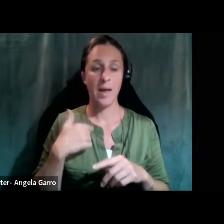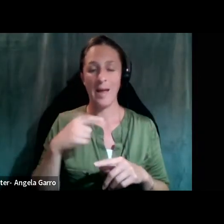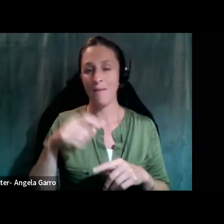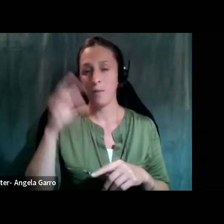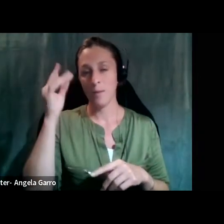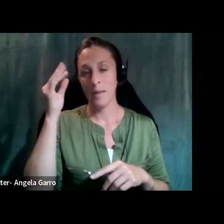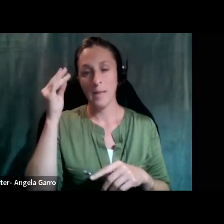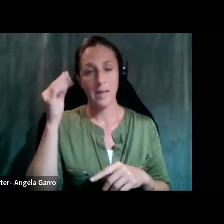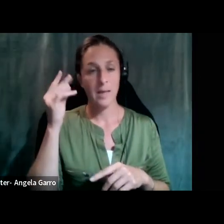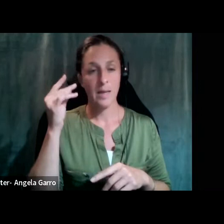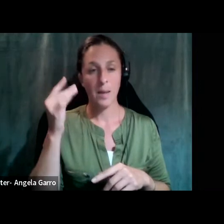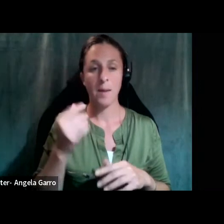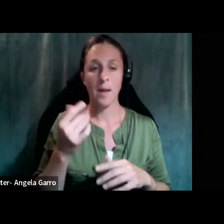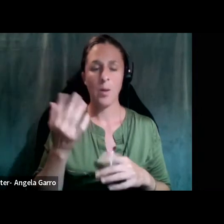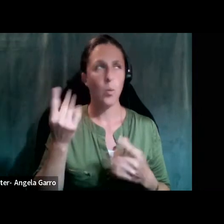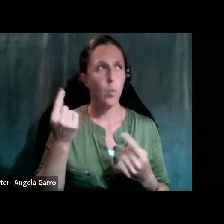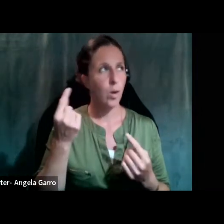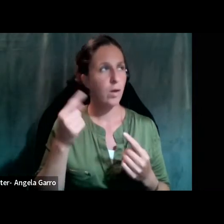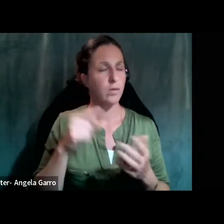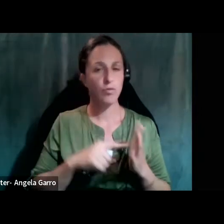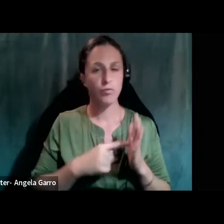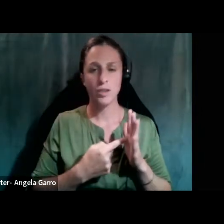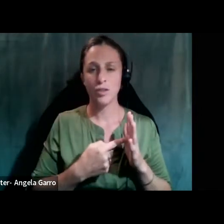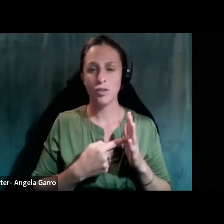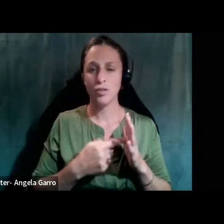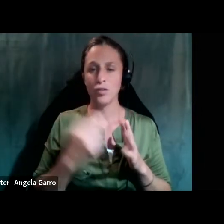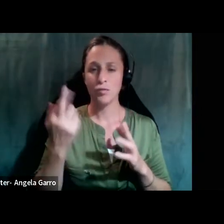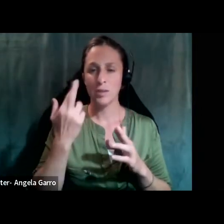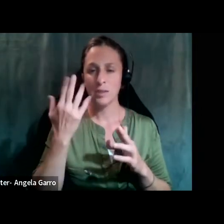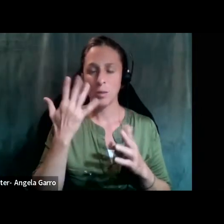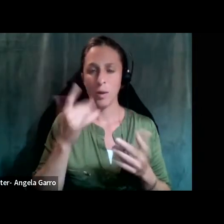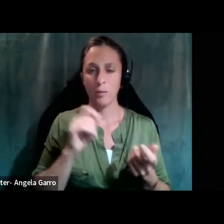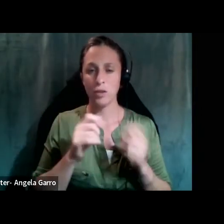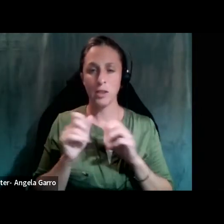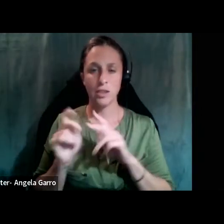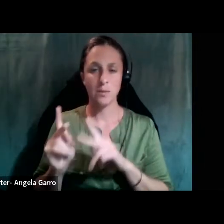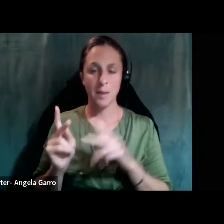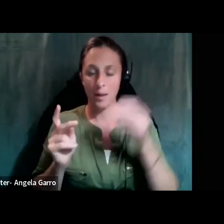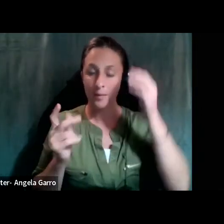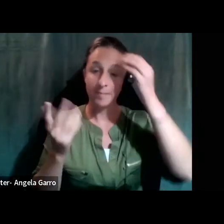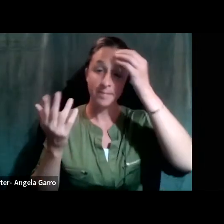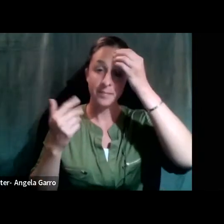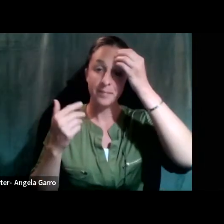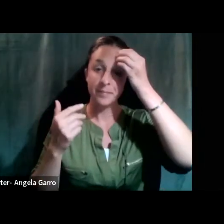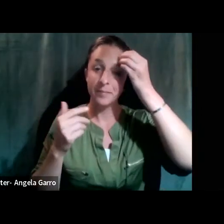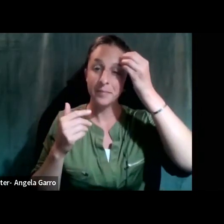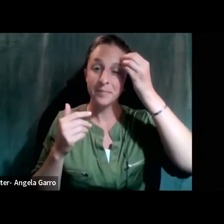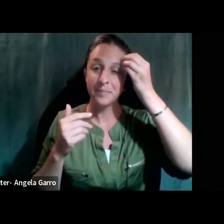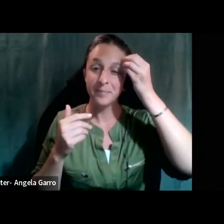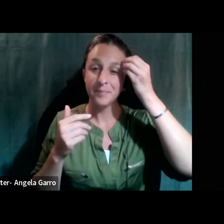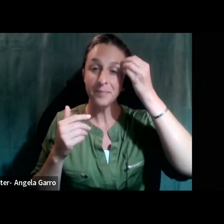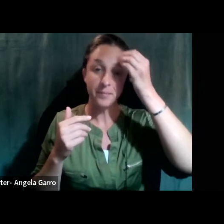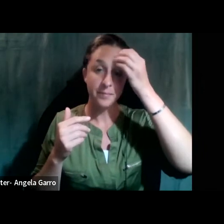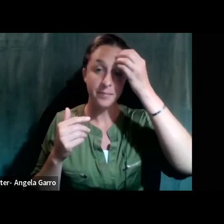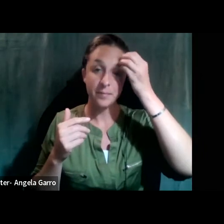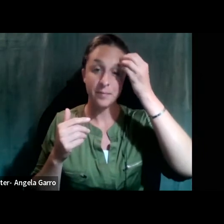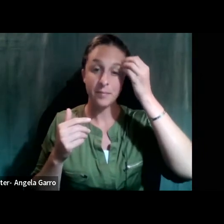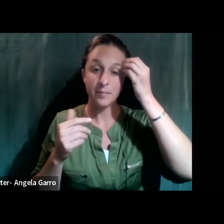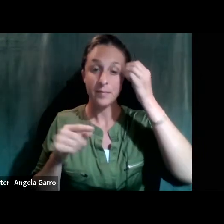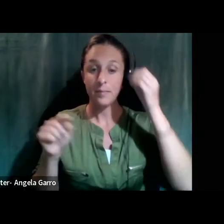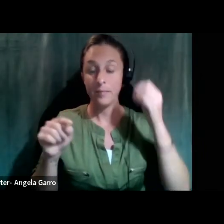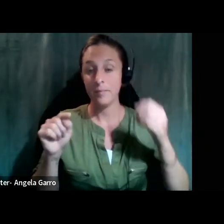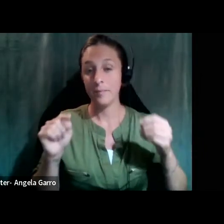about what was the original impetus, behind that. So this would